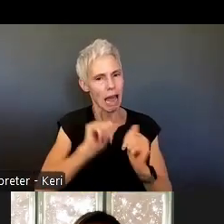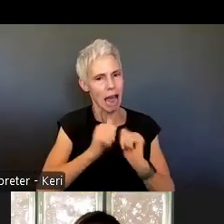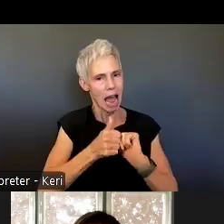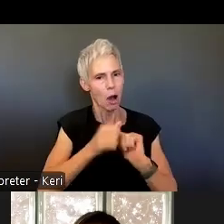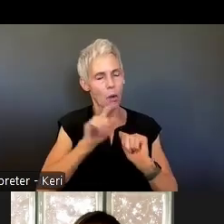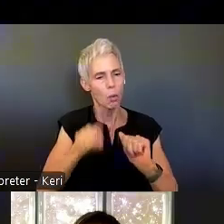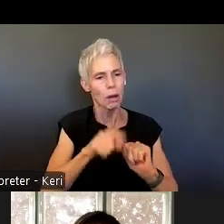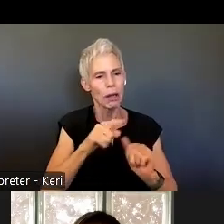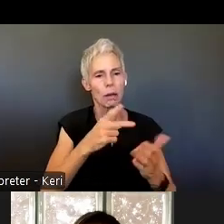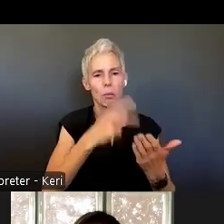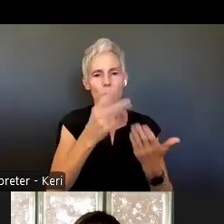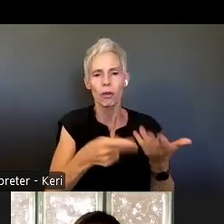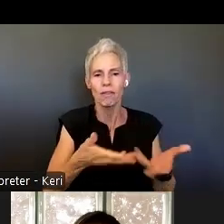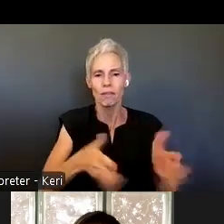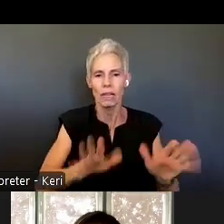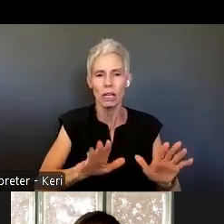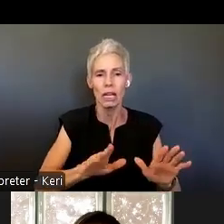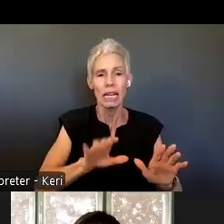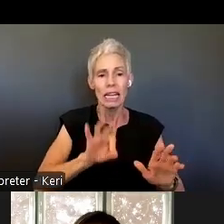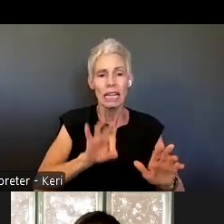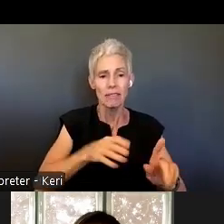then we would help them.